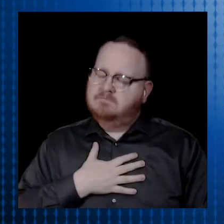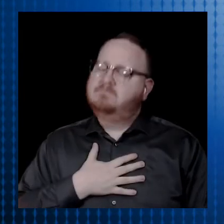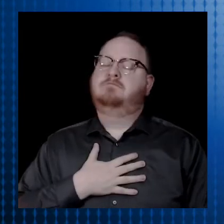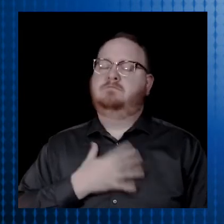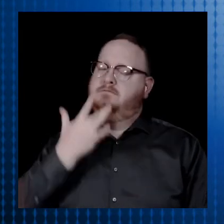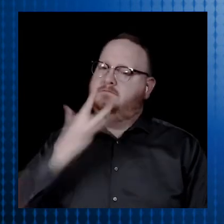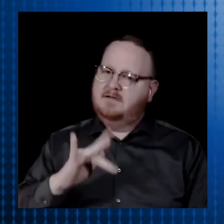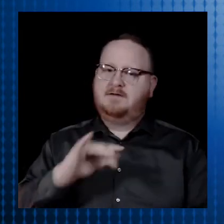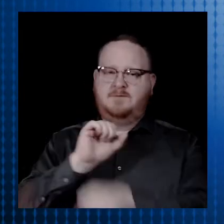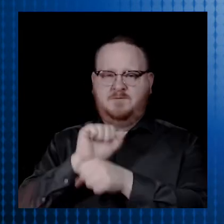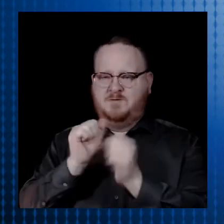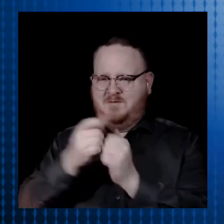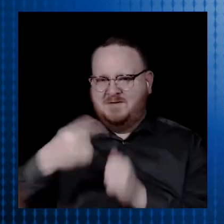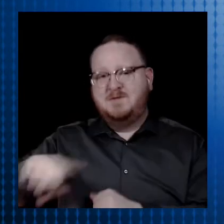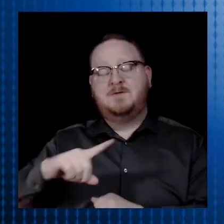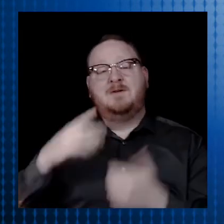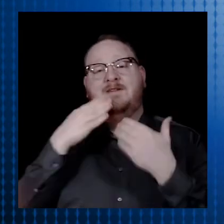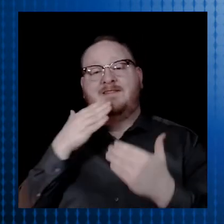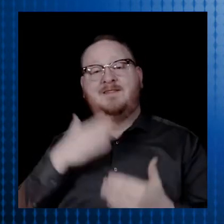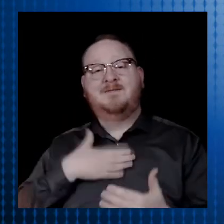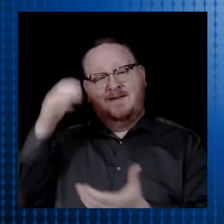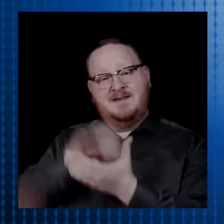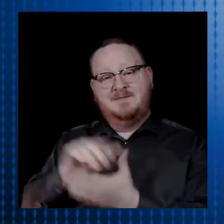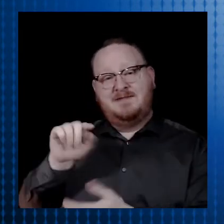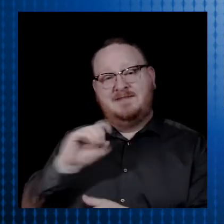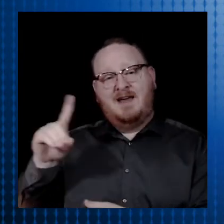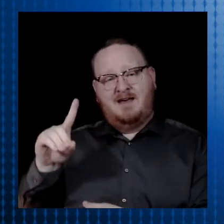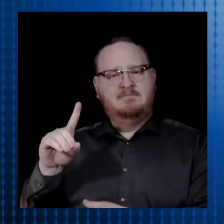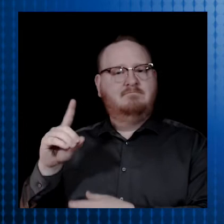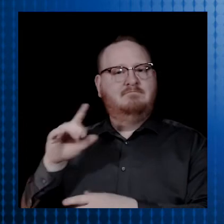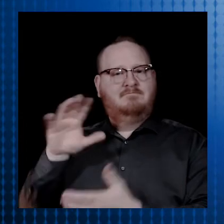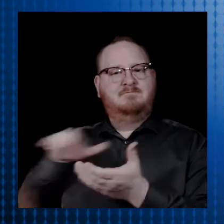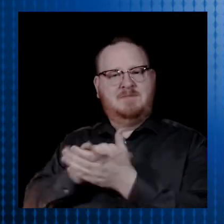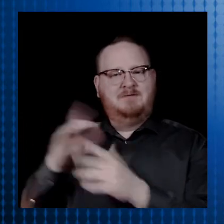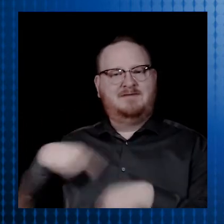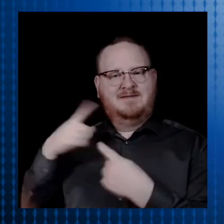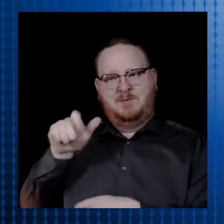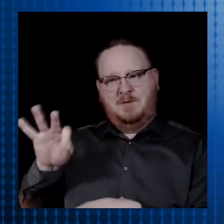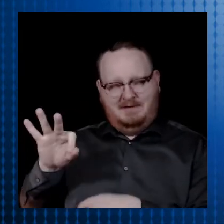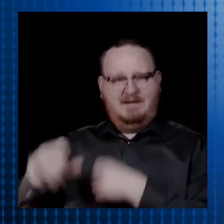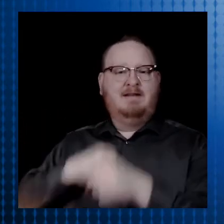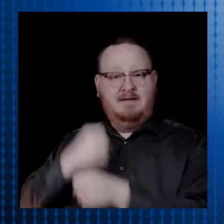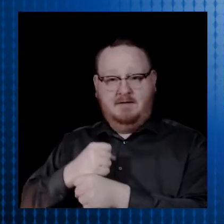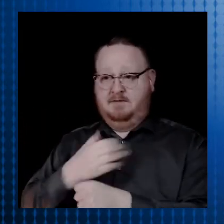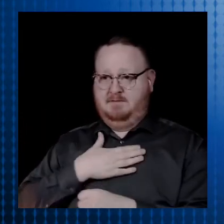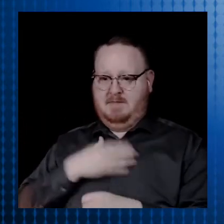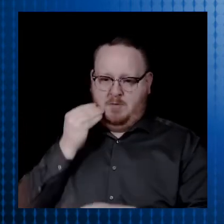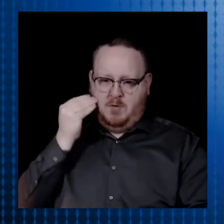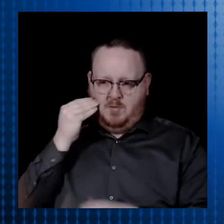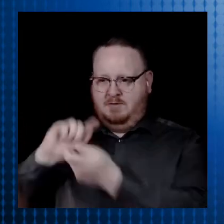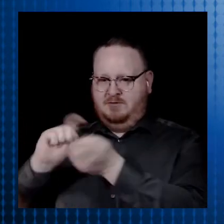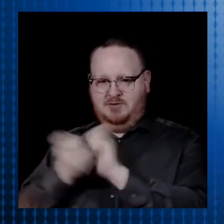people. I want to thank my husband of 29 years, Todd, who has allowed me to turn our home into a classroom The living room went to a classroom, the kitchen went